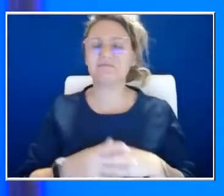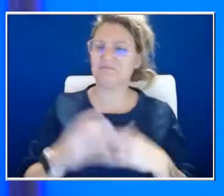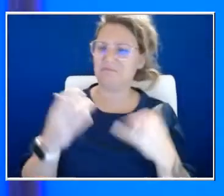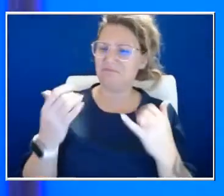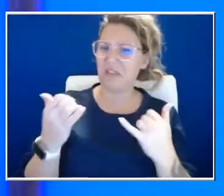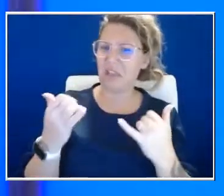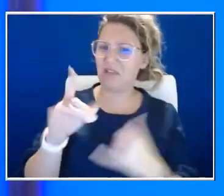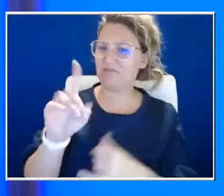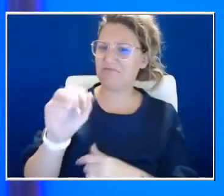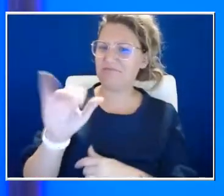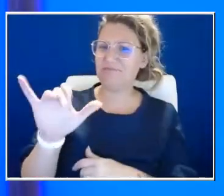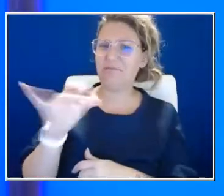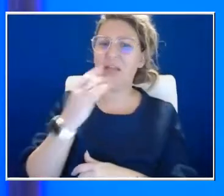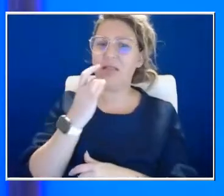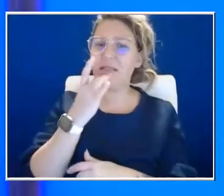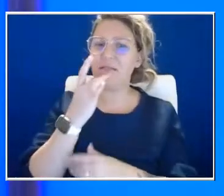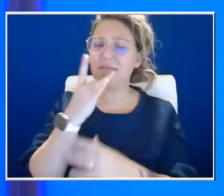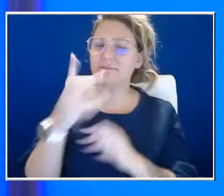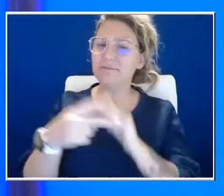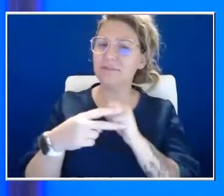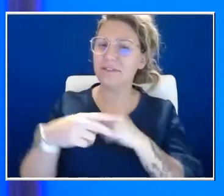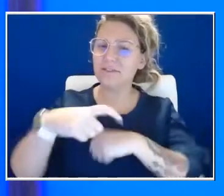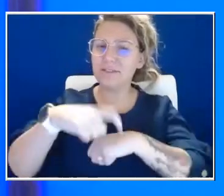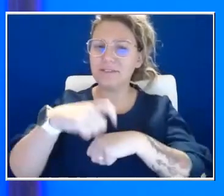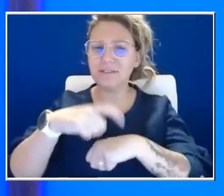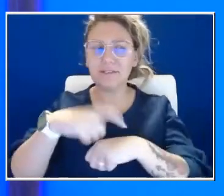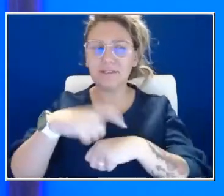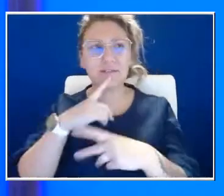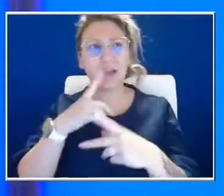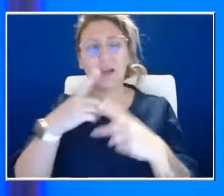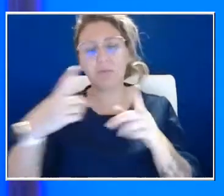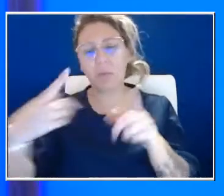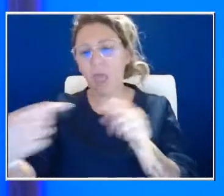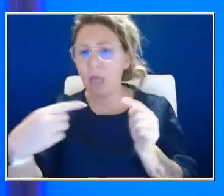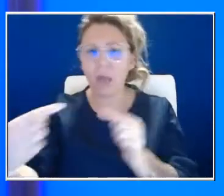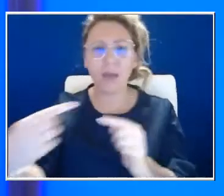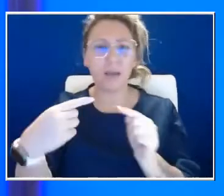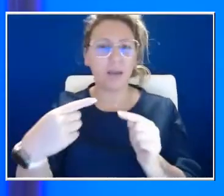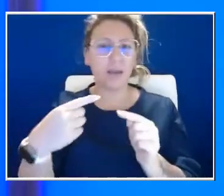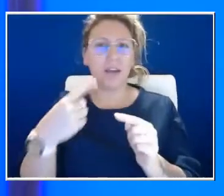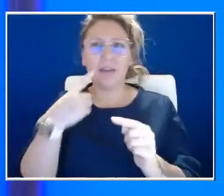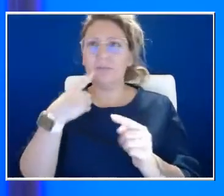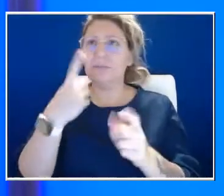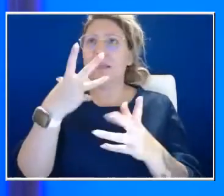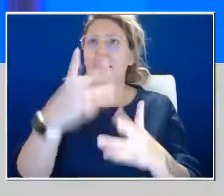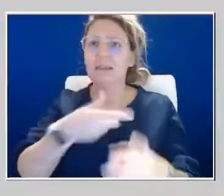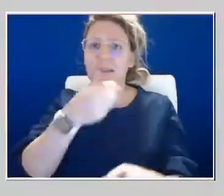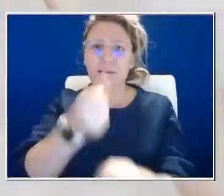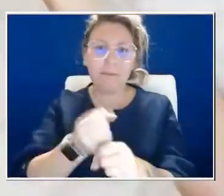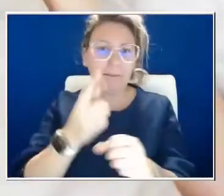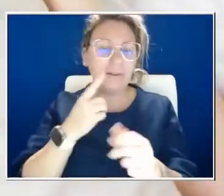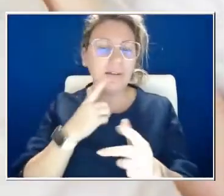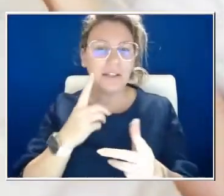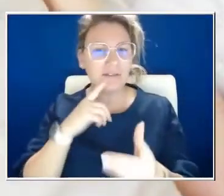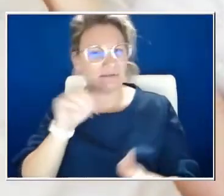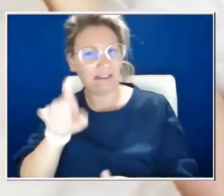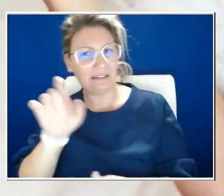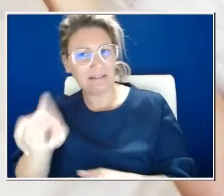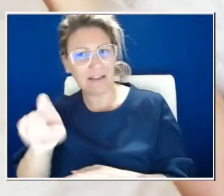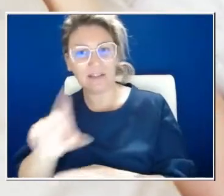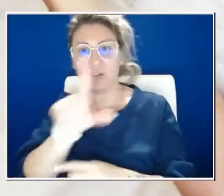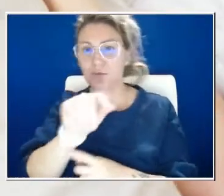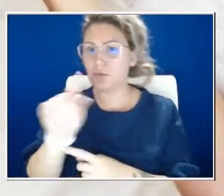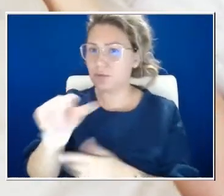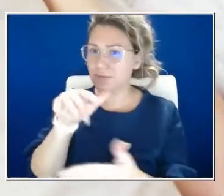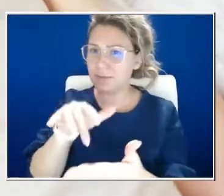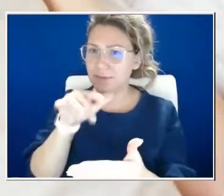been going on for over 100 years. The question being, is it necessary? A 2020 study by the National Institutes of Health